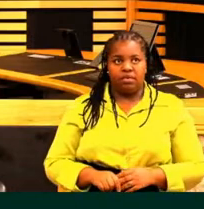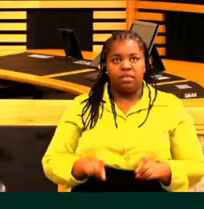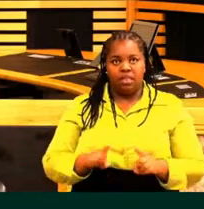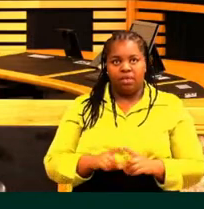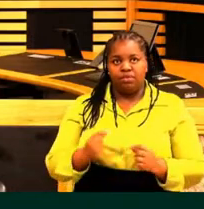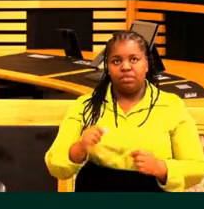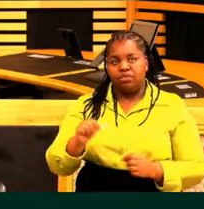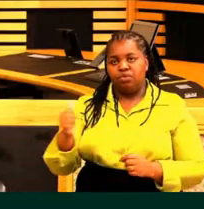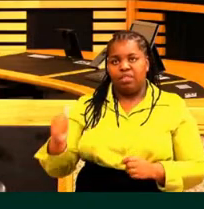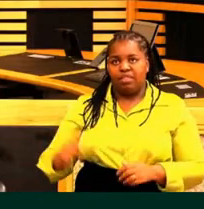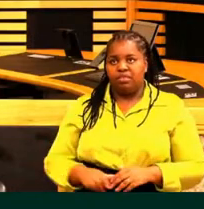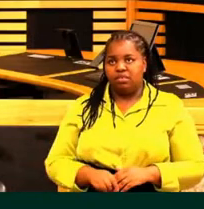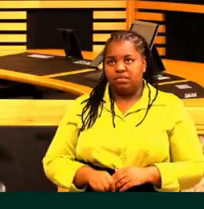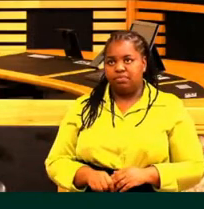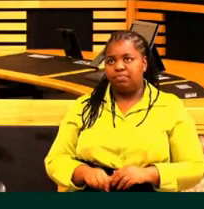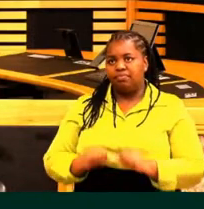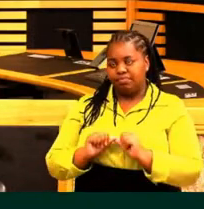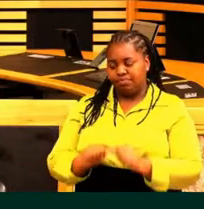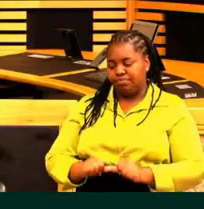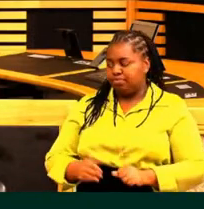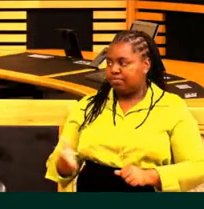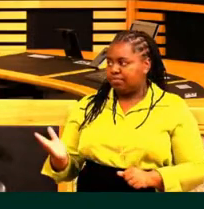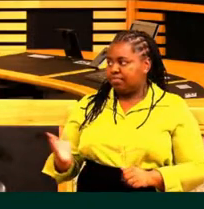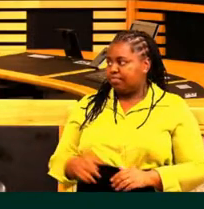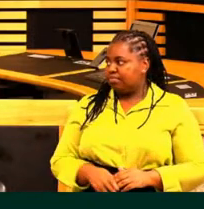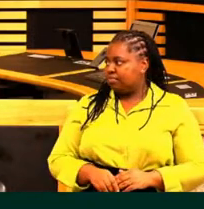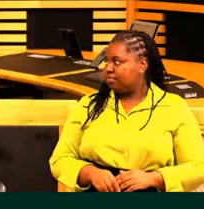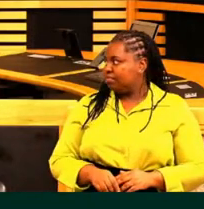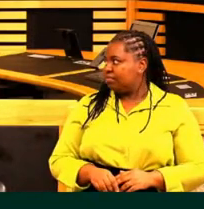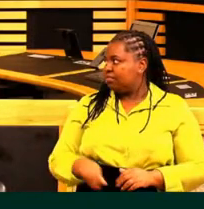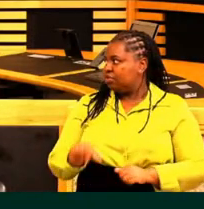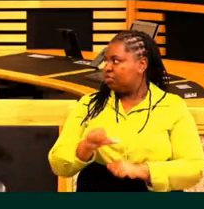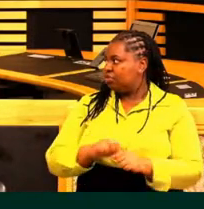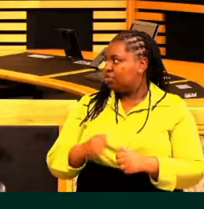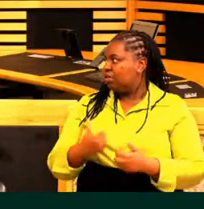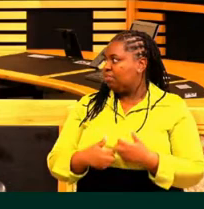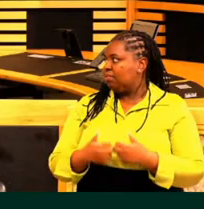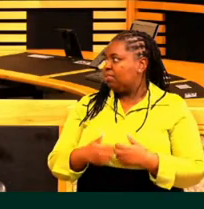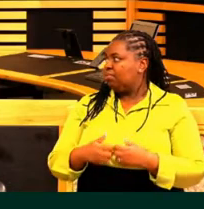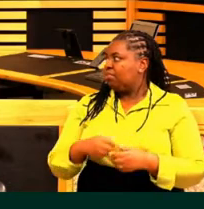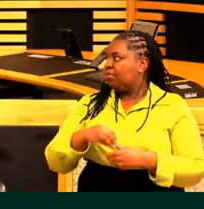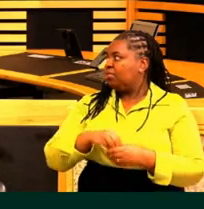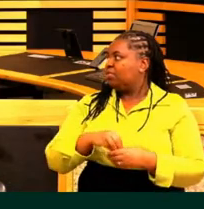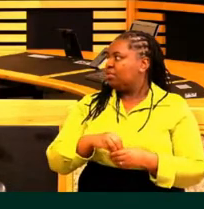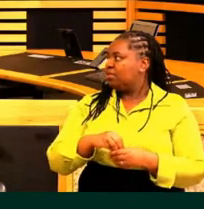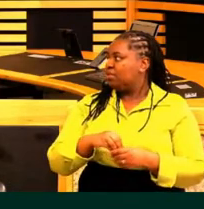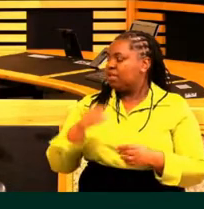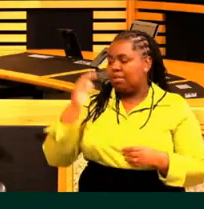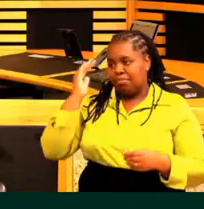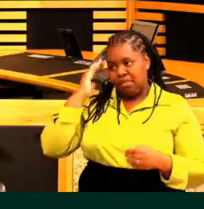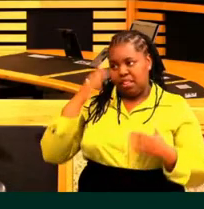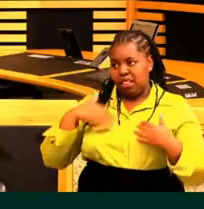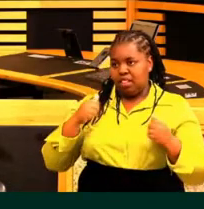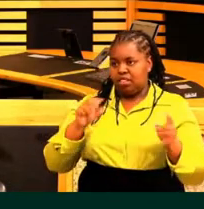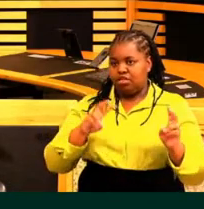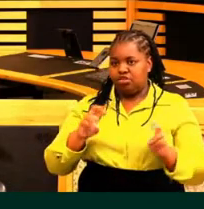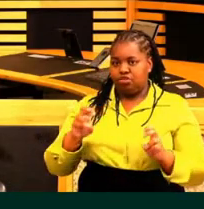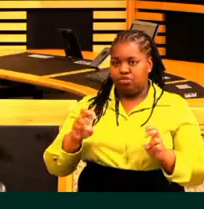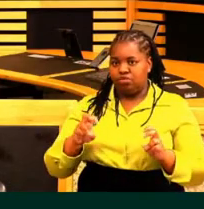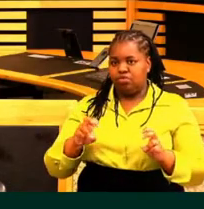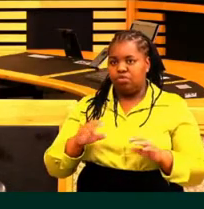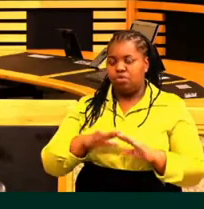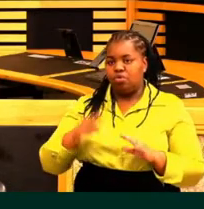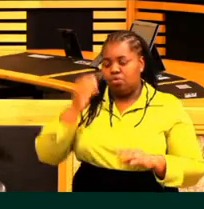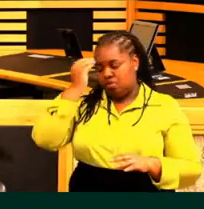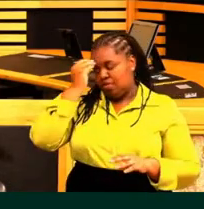others proceed on our member social problems facing the youth in clude mental health issues and noticeable